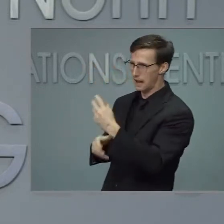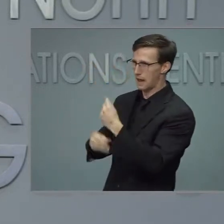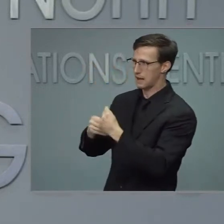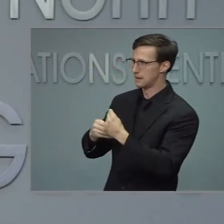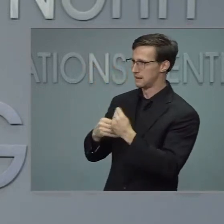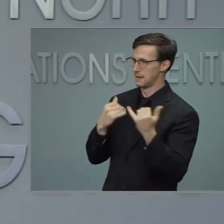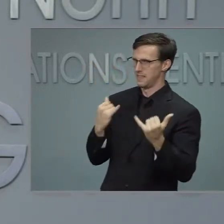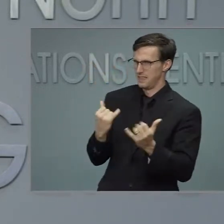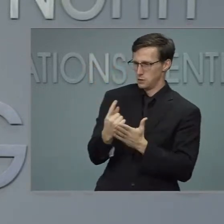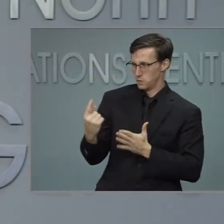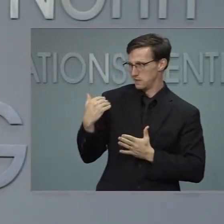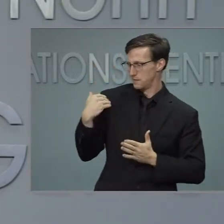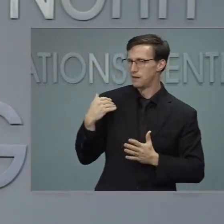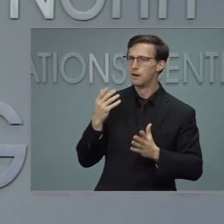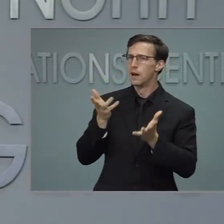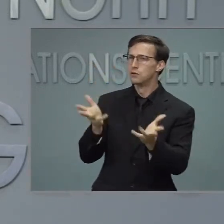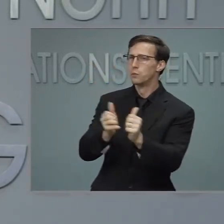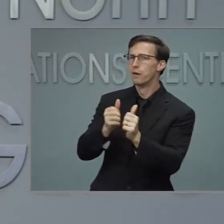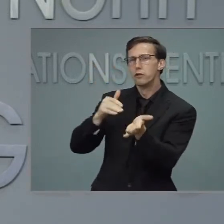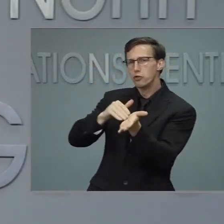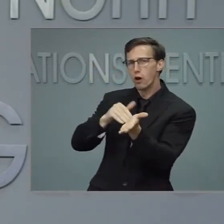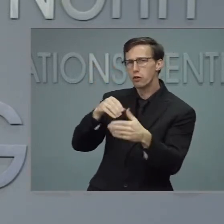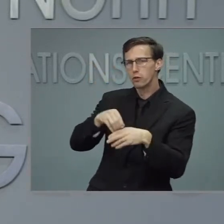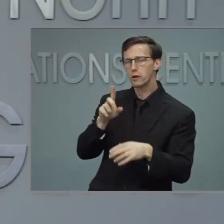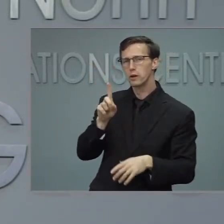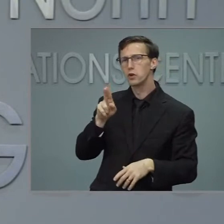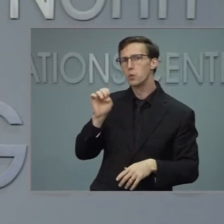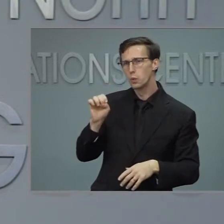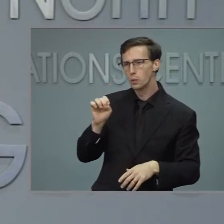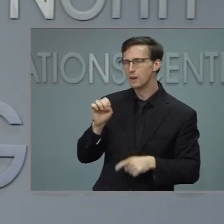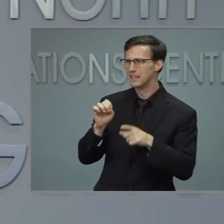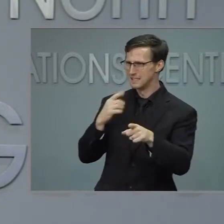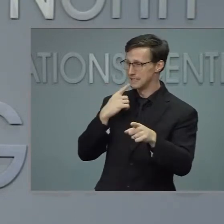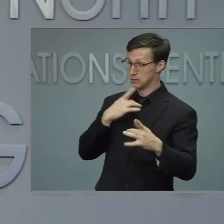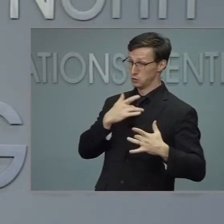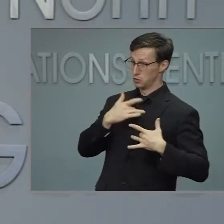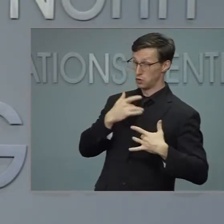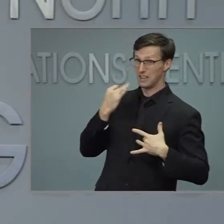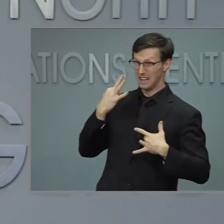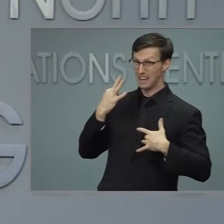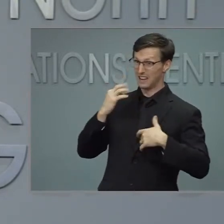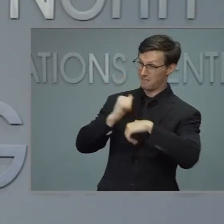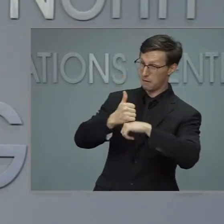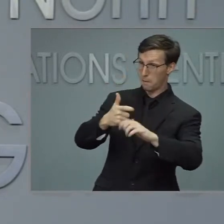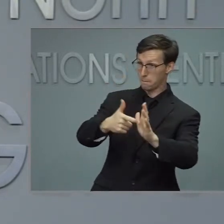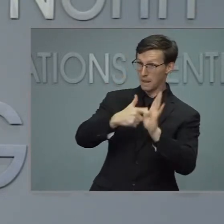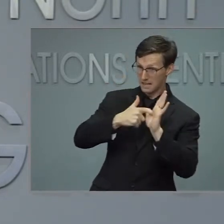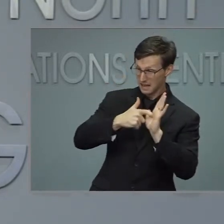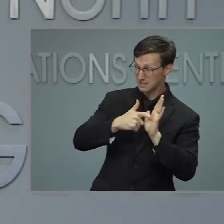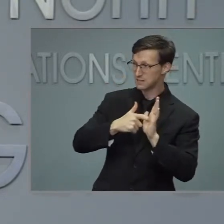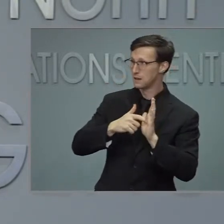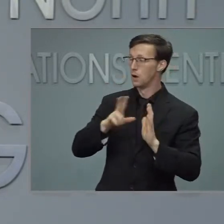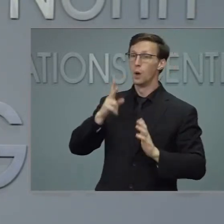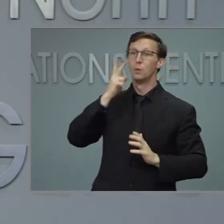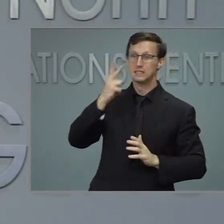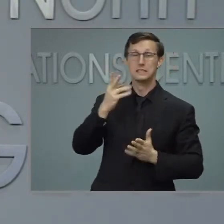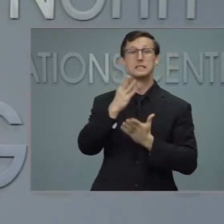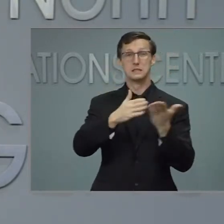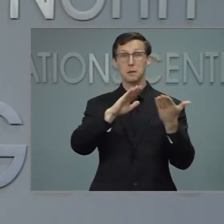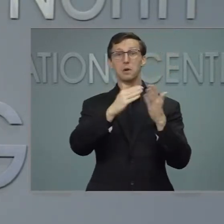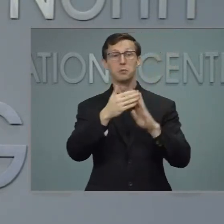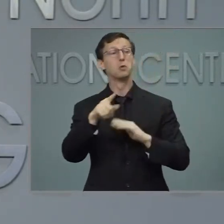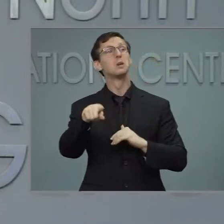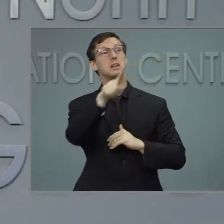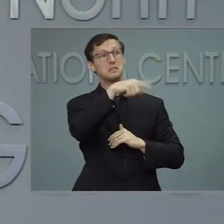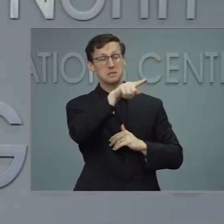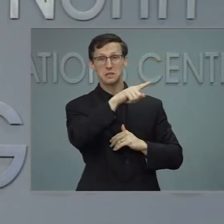me he's concerned that without some kind of mandates in place, ultimately what we're going to end up seeing is the communities with the higher vaccination rates that have generally been